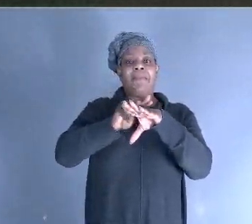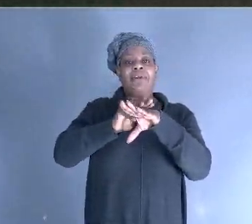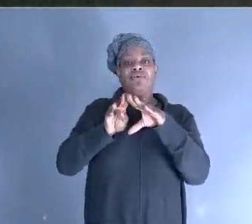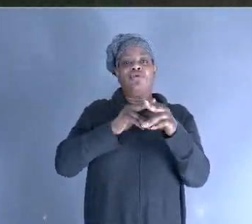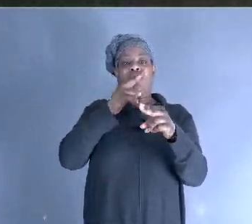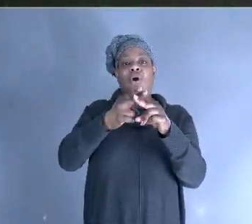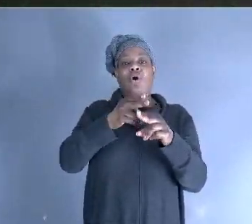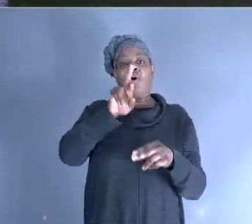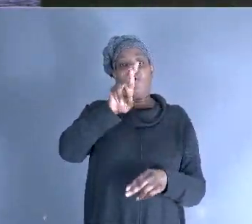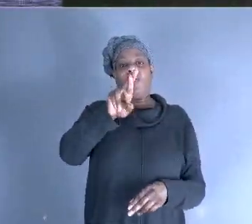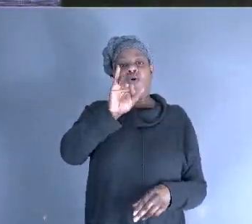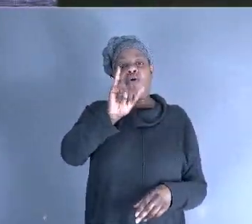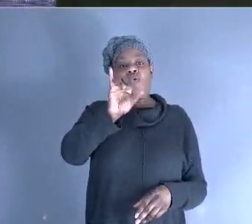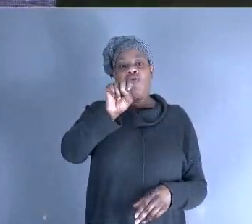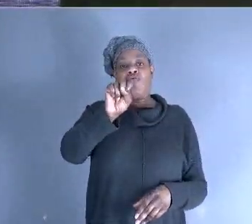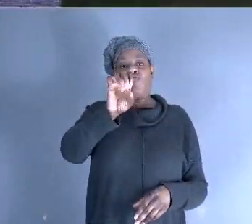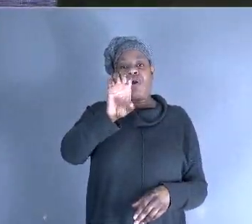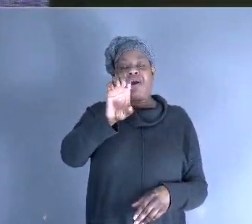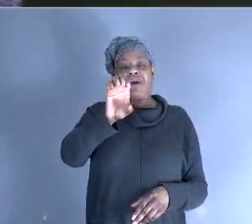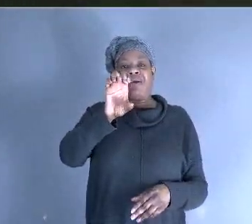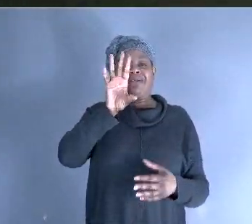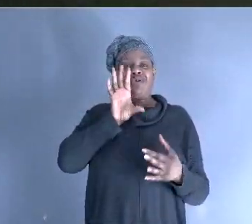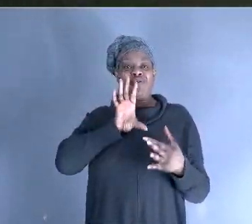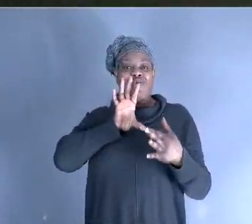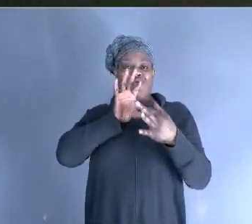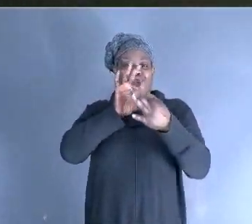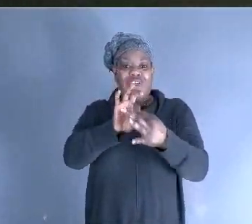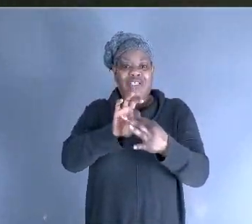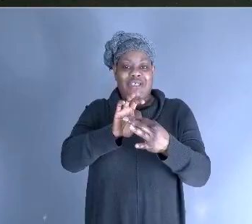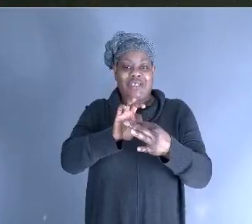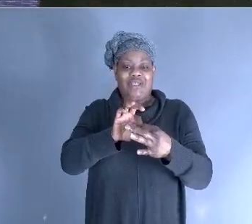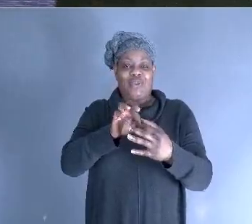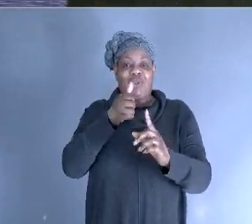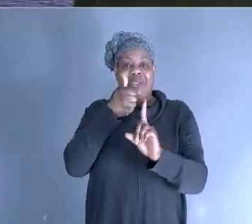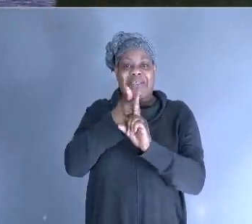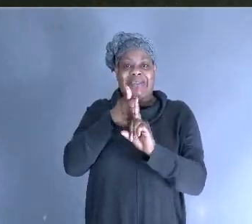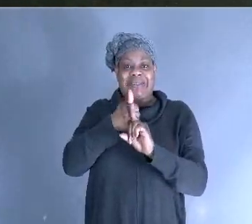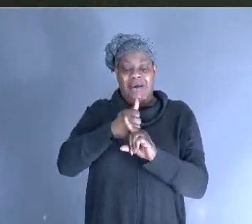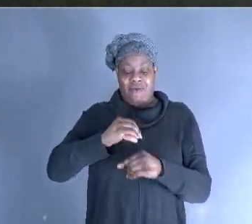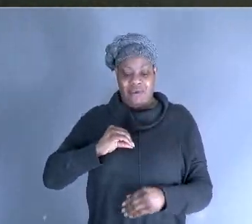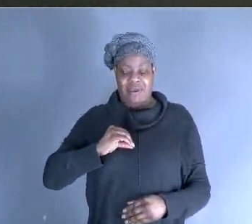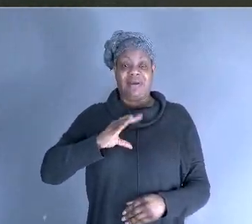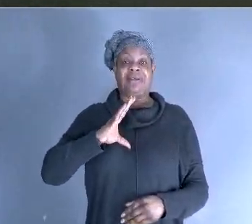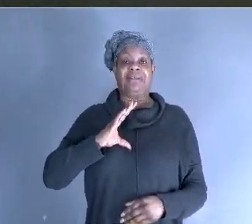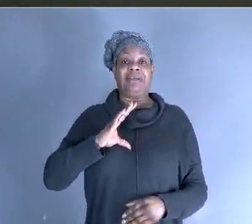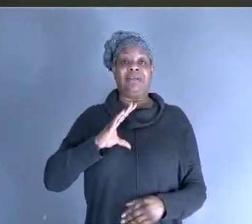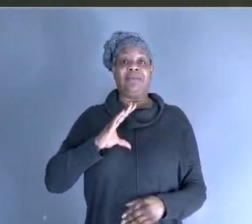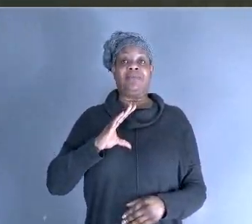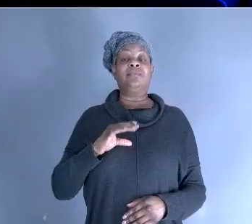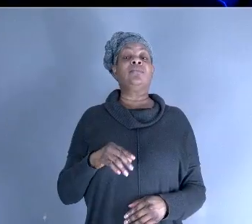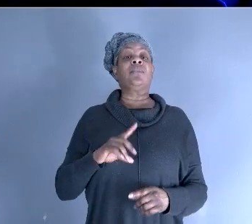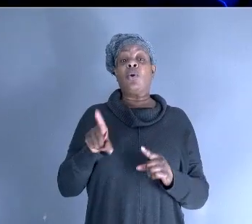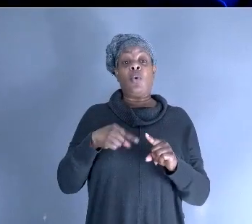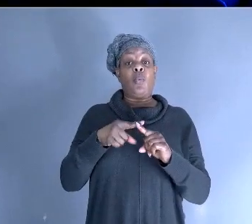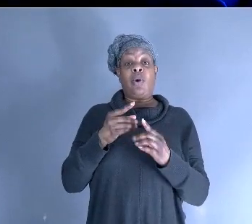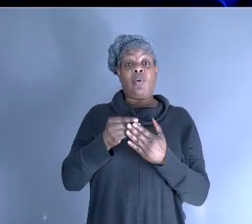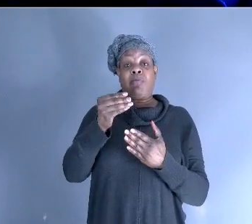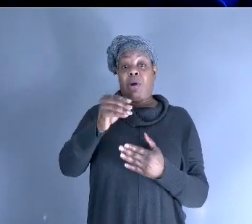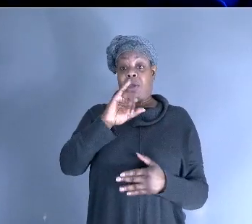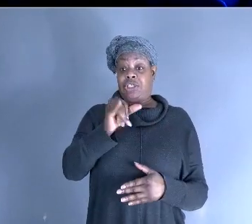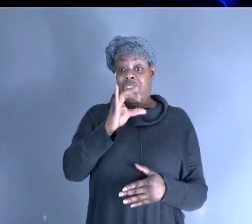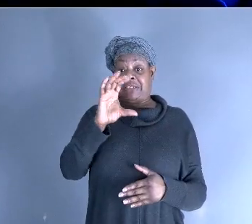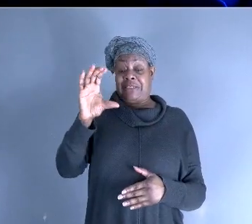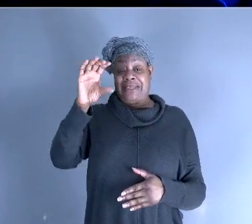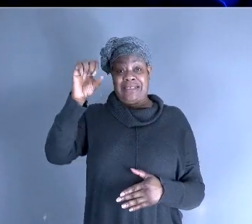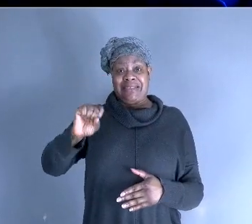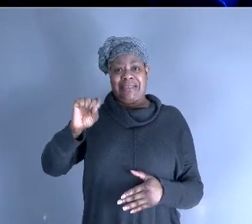and about 13 or 14 years ago we bought this person we bought this church in Stoughton our second campus and there was a house that was